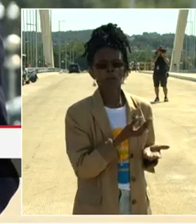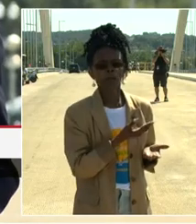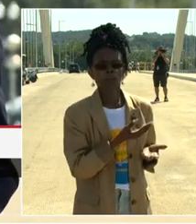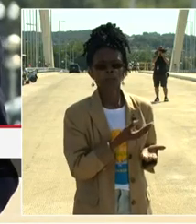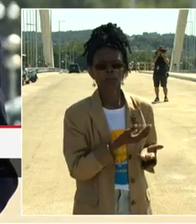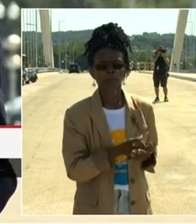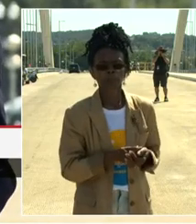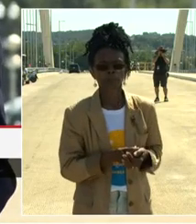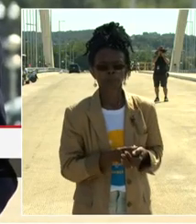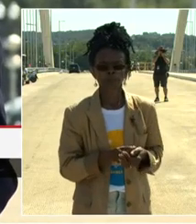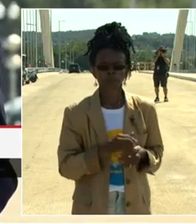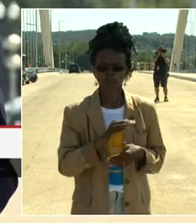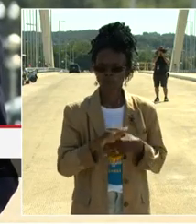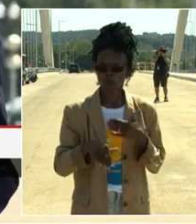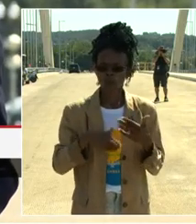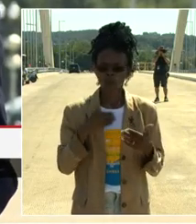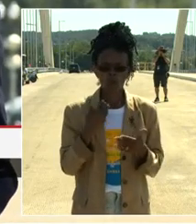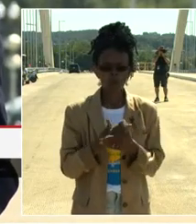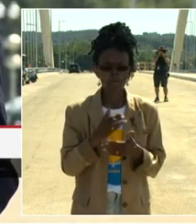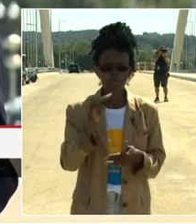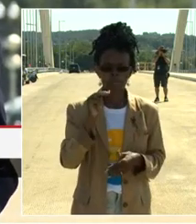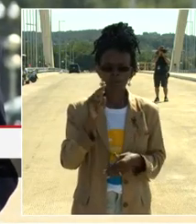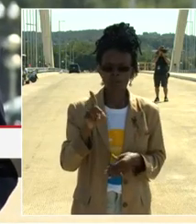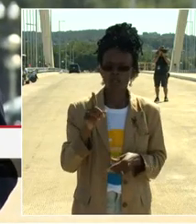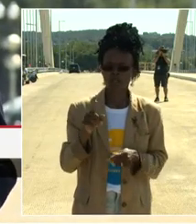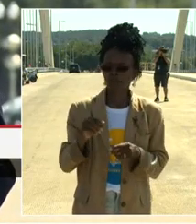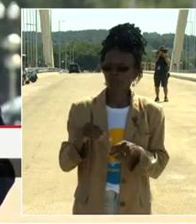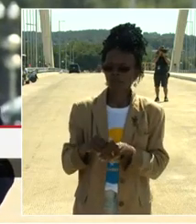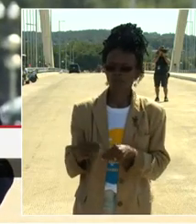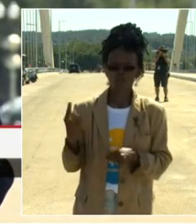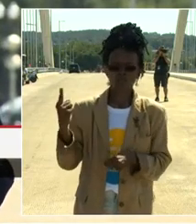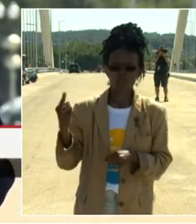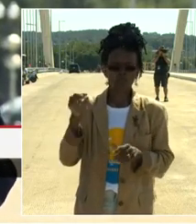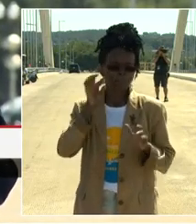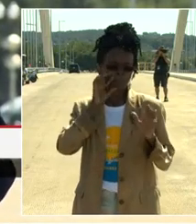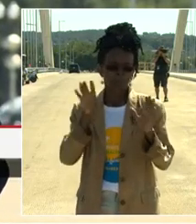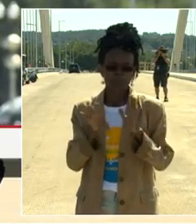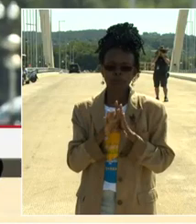all Marylanders save one pictured in my conference room.